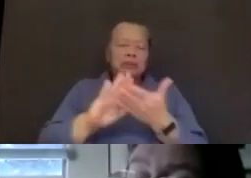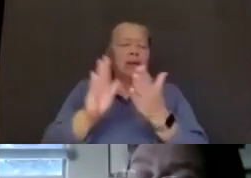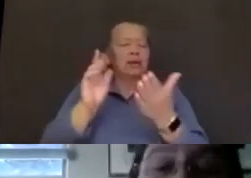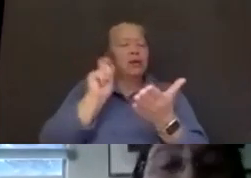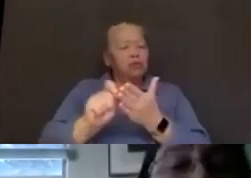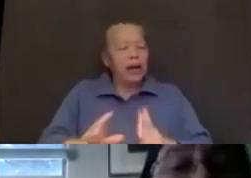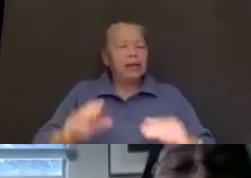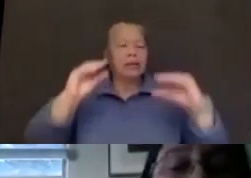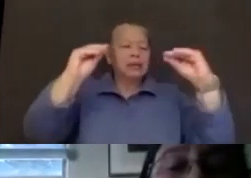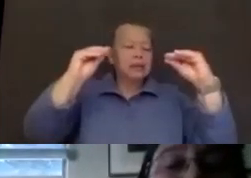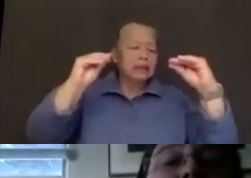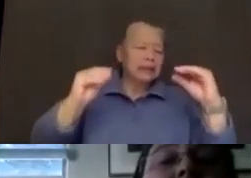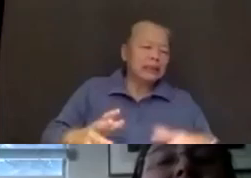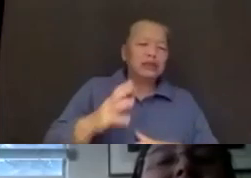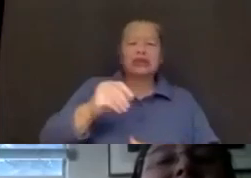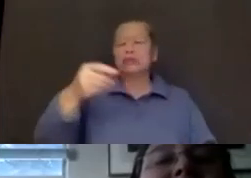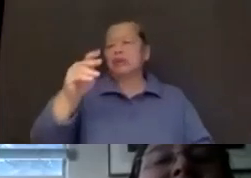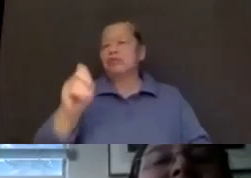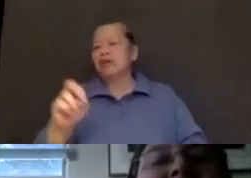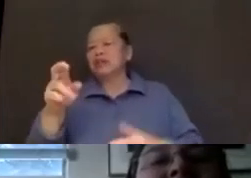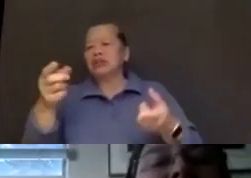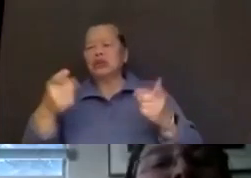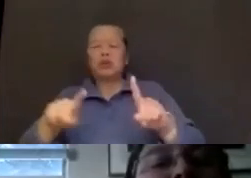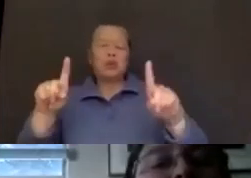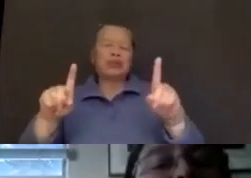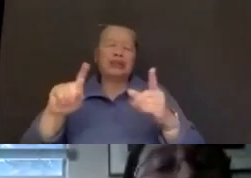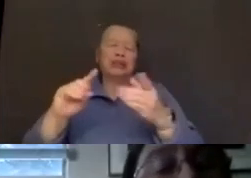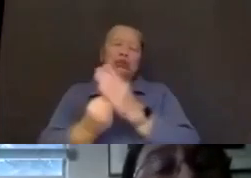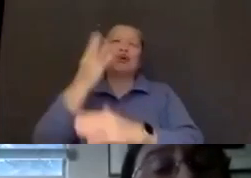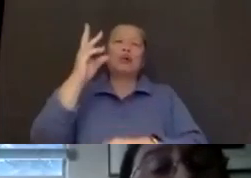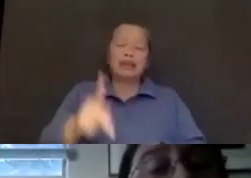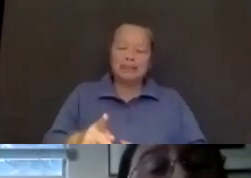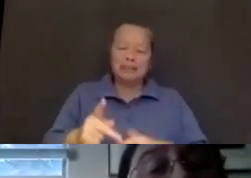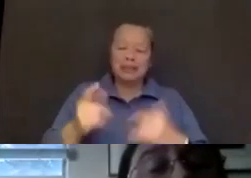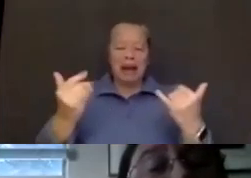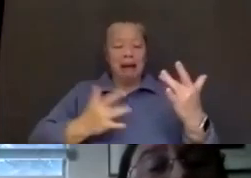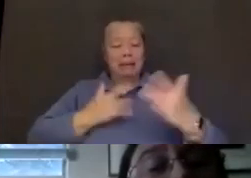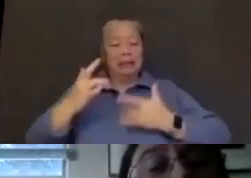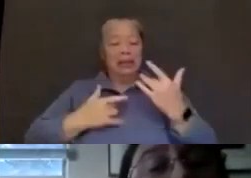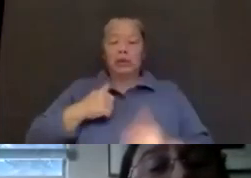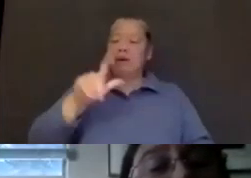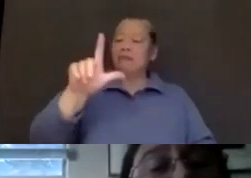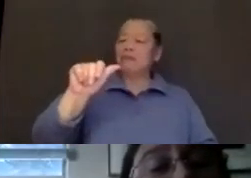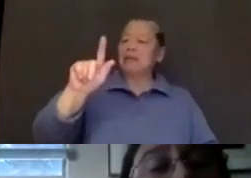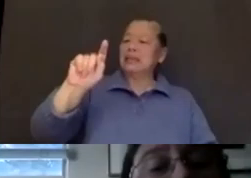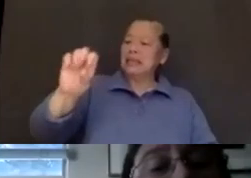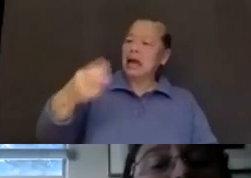professor when she grows up. I'm very excited now to have Letiah present to us. Letiah, take it